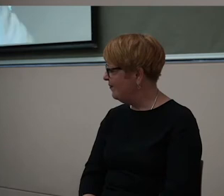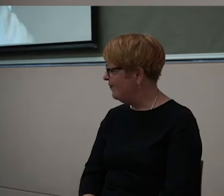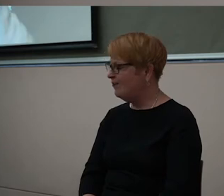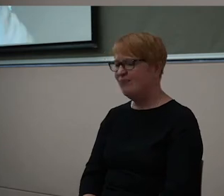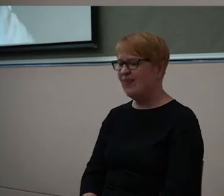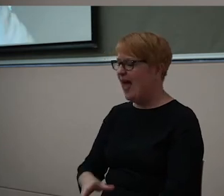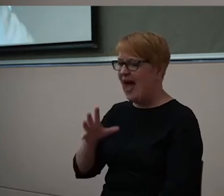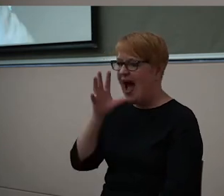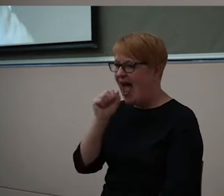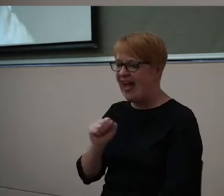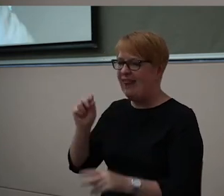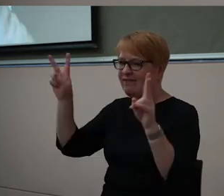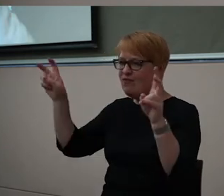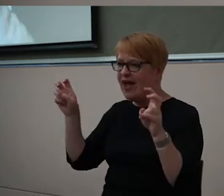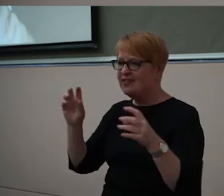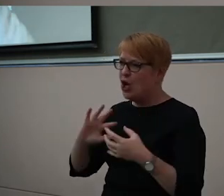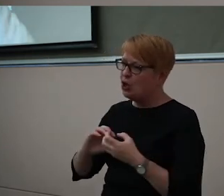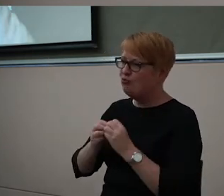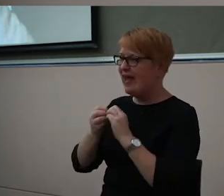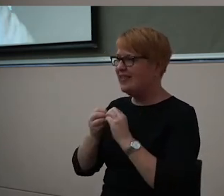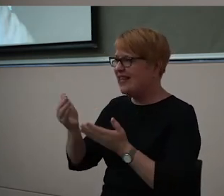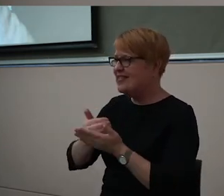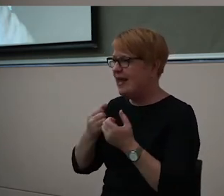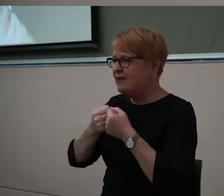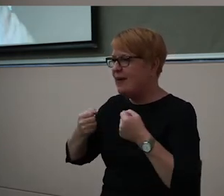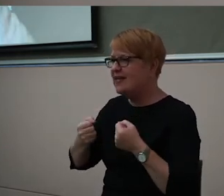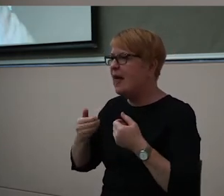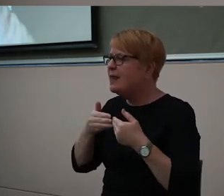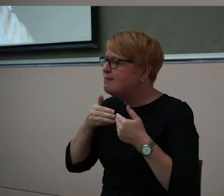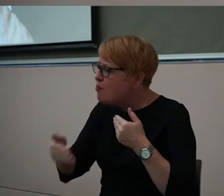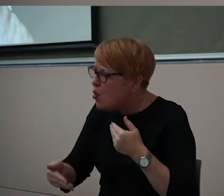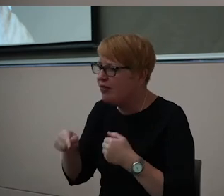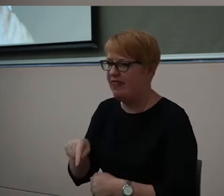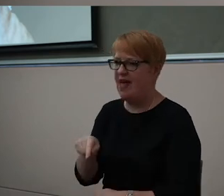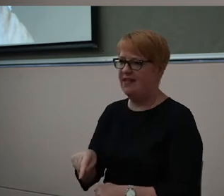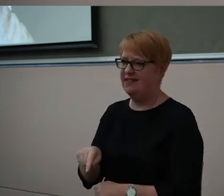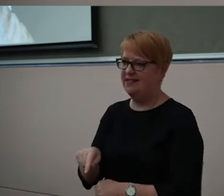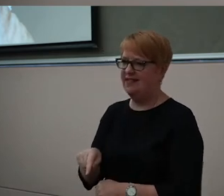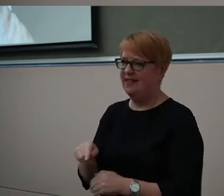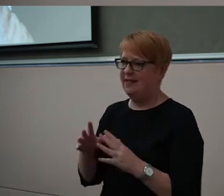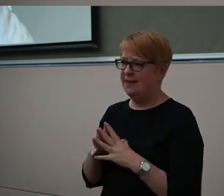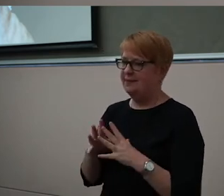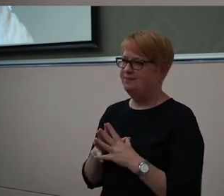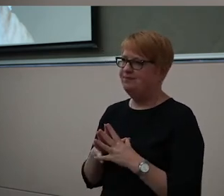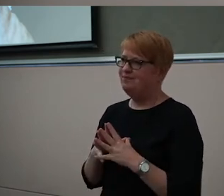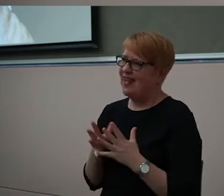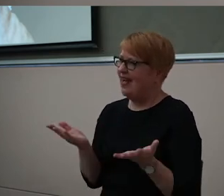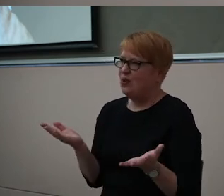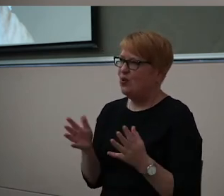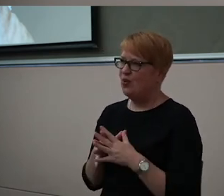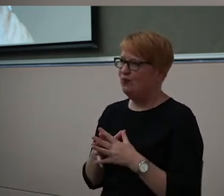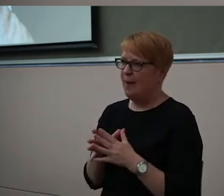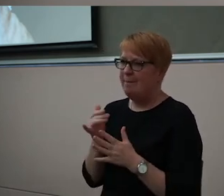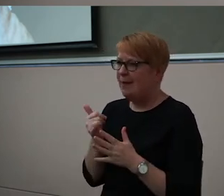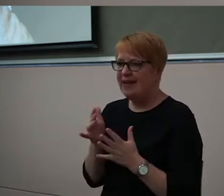what you are doing and then what that enables maybe someone else to be part of. I think that's clear in what Jade's saying, but how do